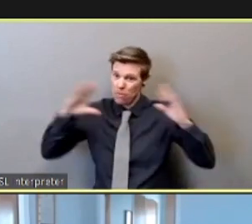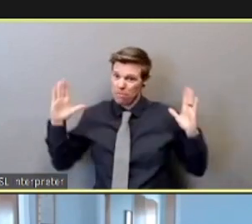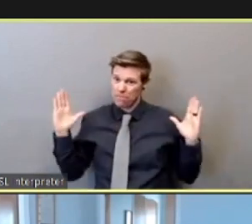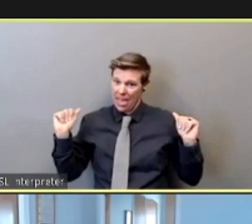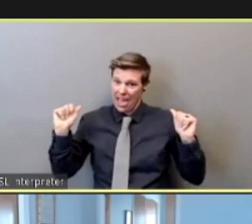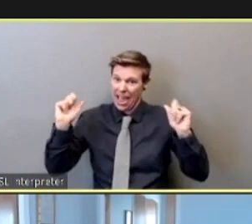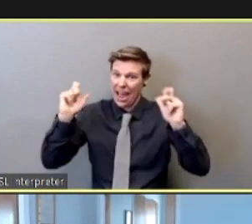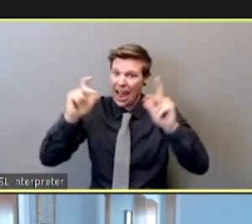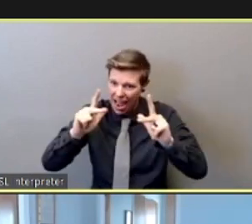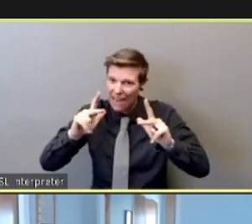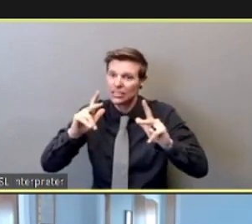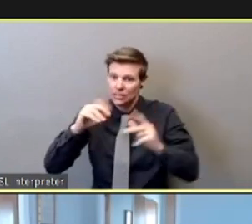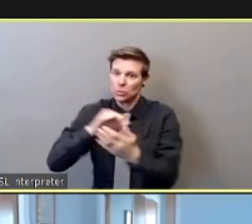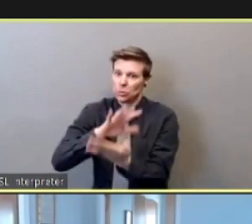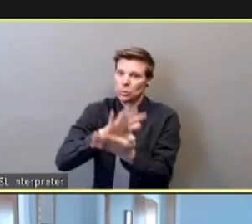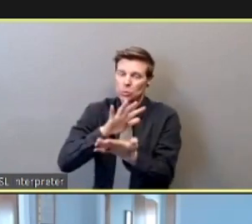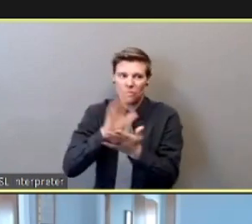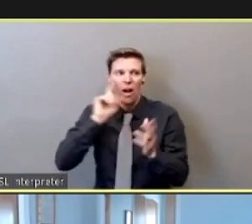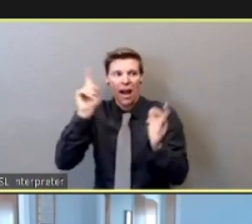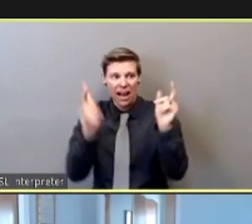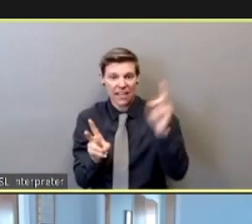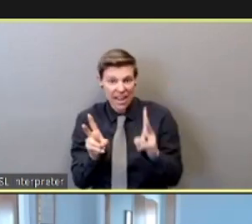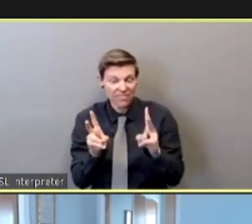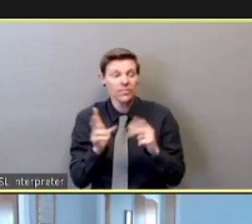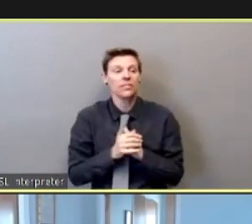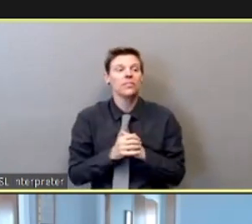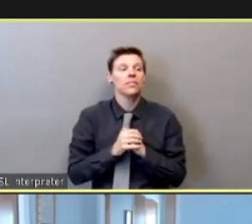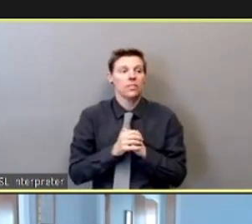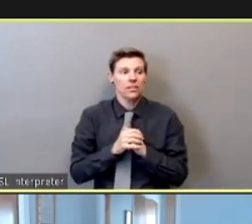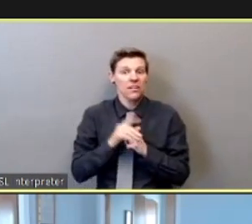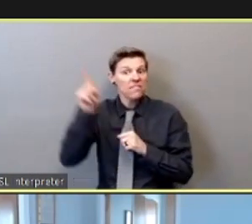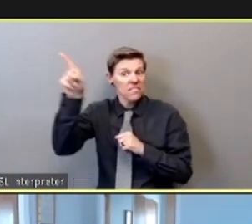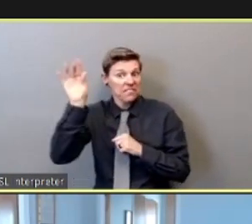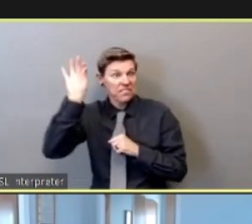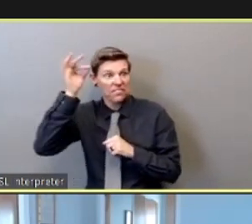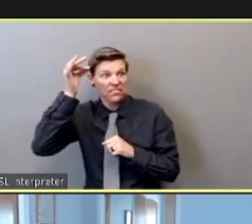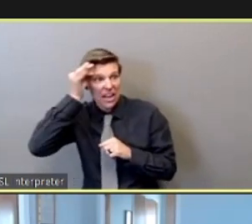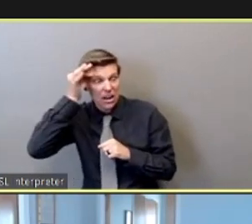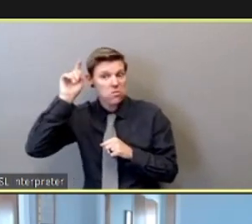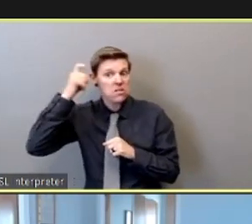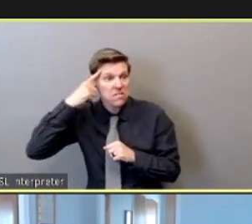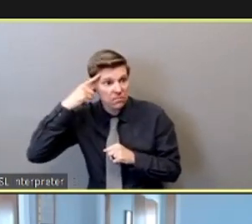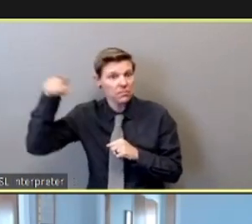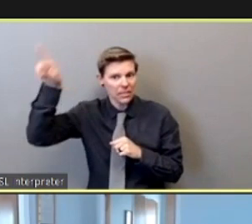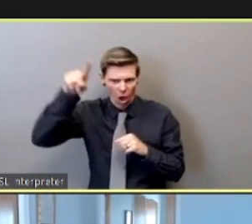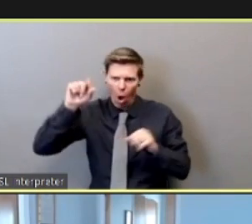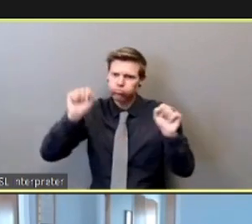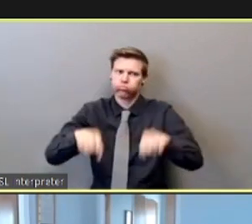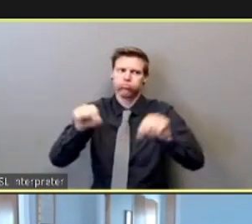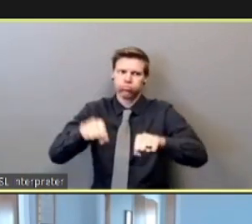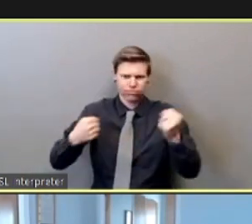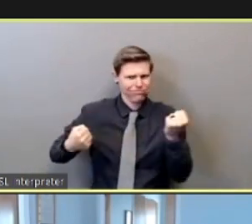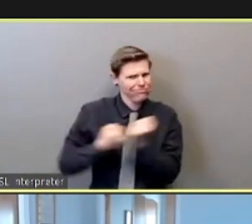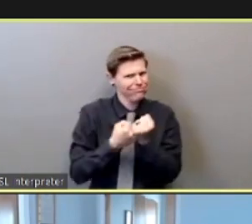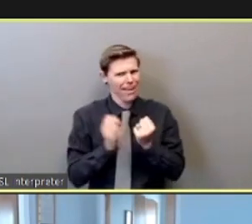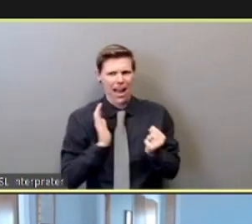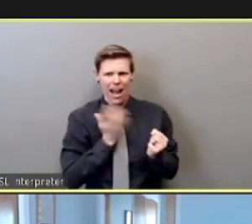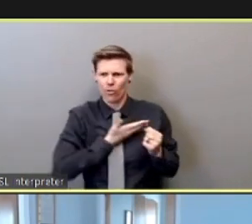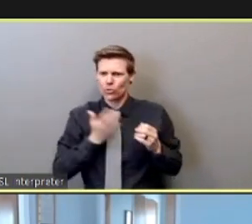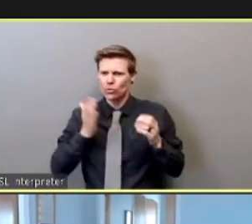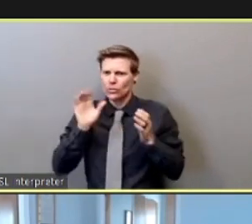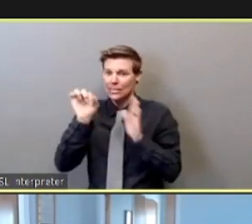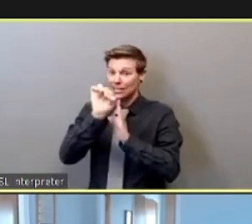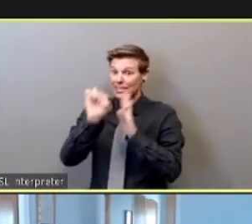is an indication that the federal government is going to support states in our efforts to get more schools open safely